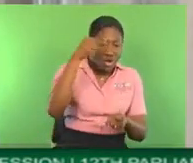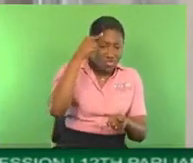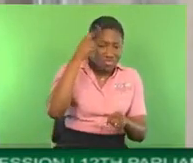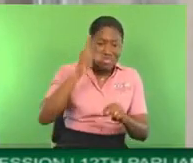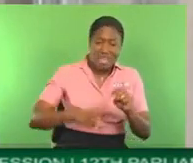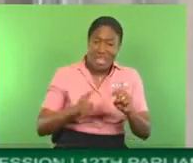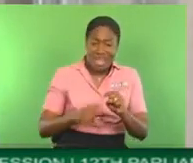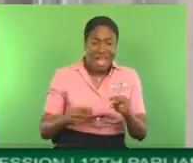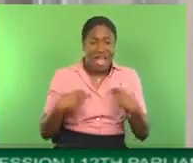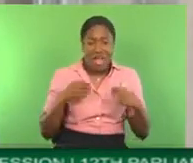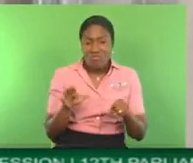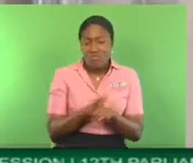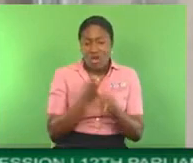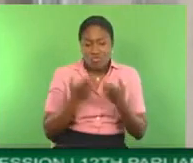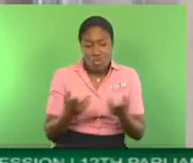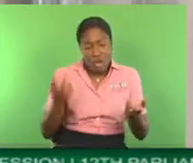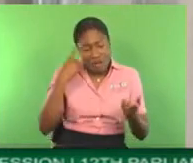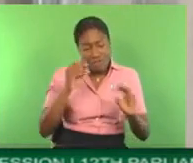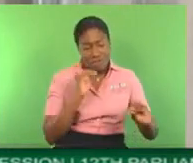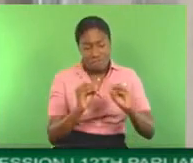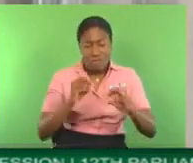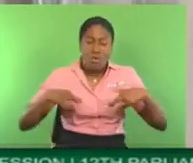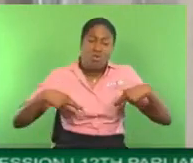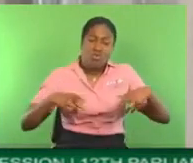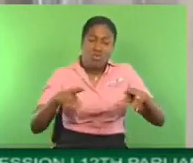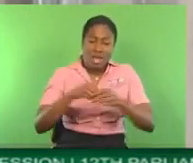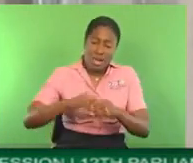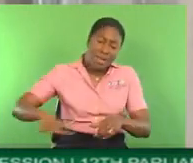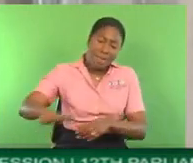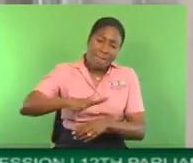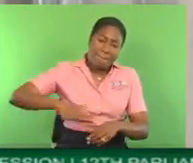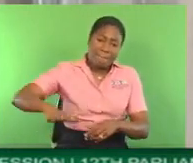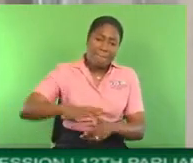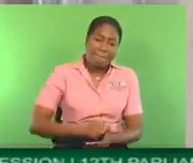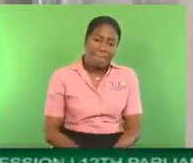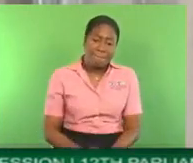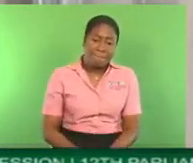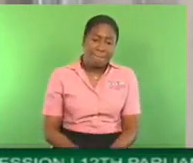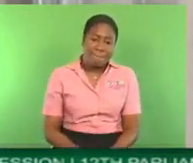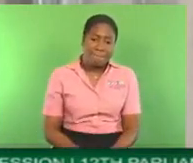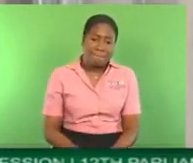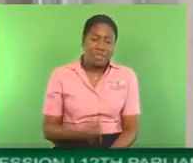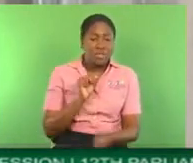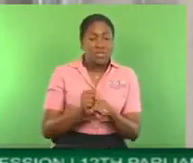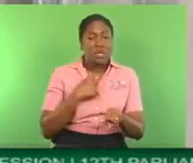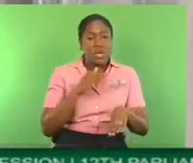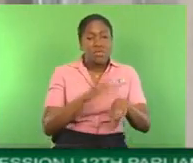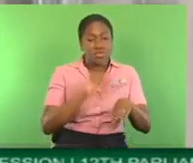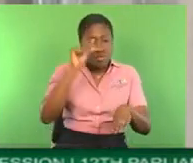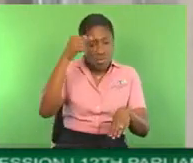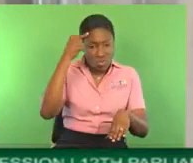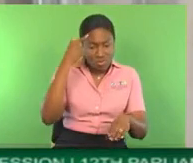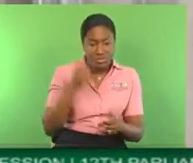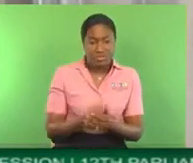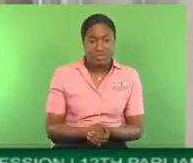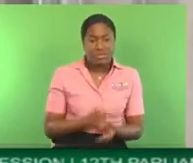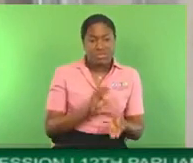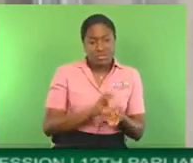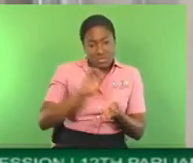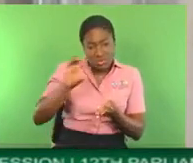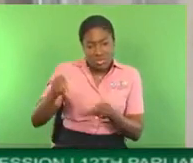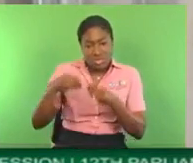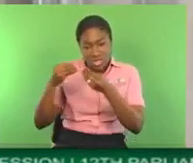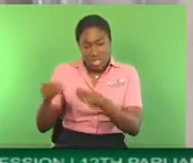lack the resources to repair roads that fall under their purview. Therefore, I call on this government to release the